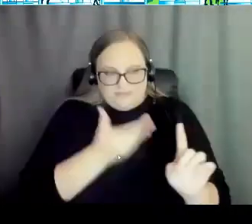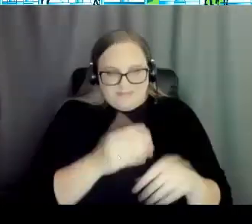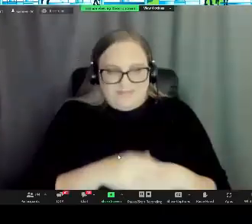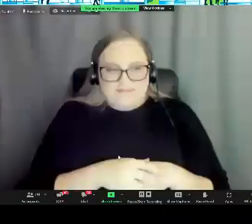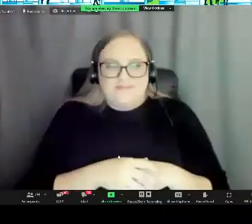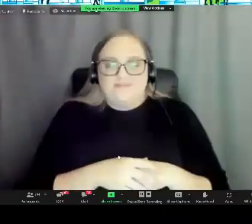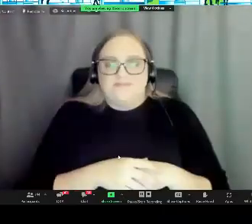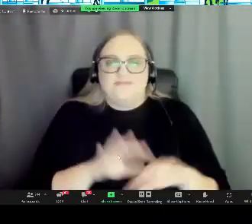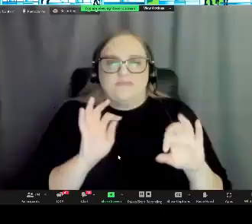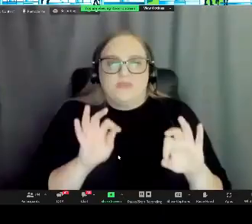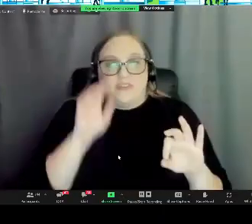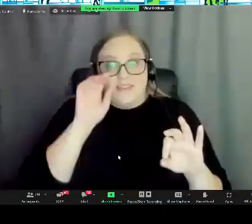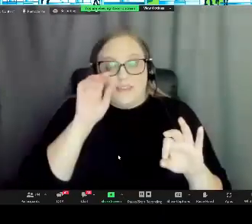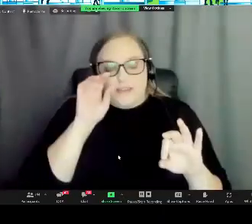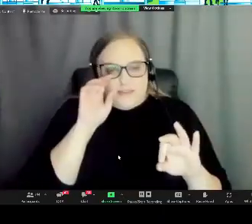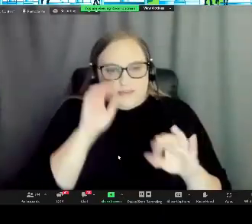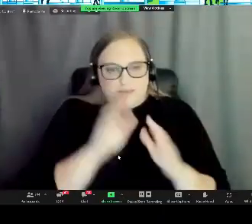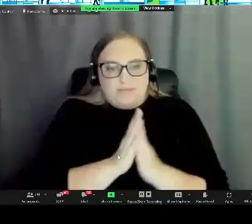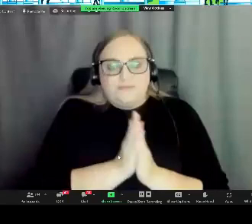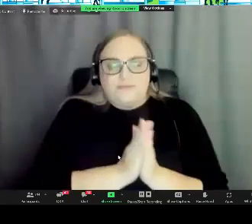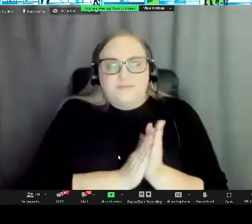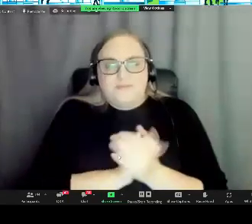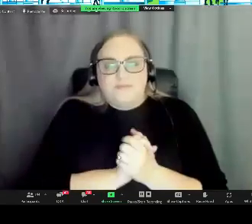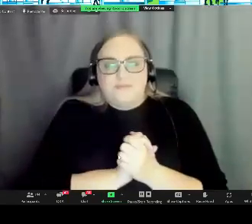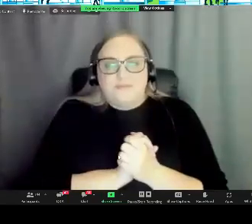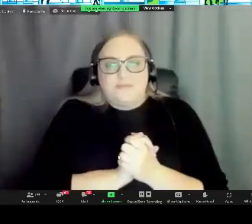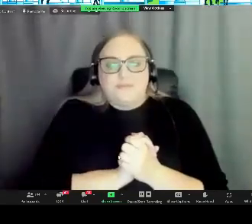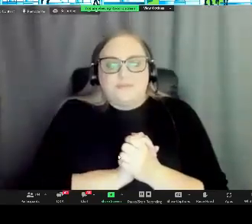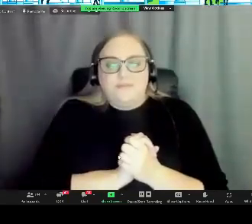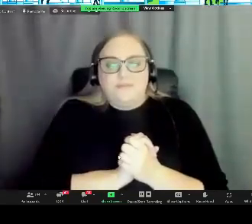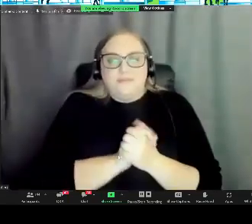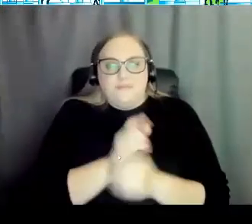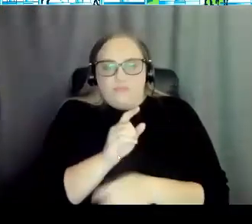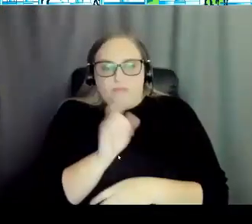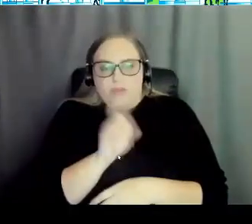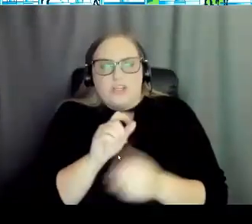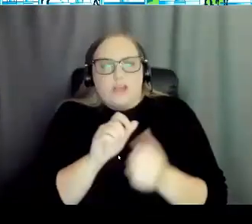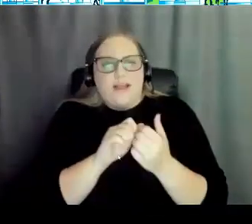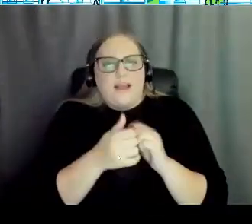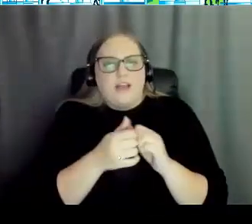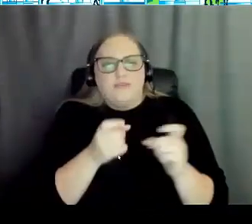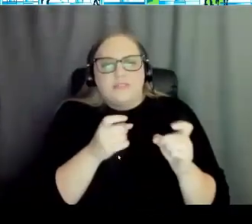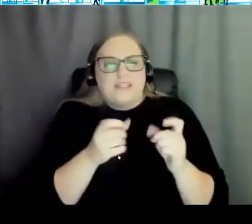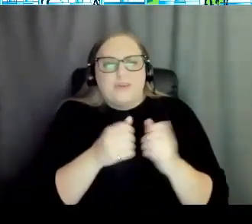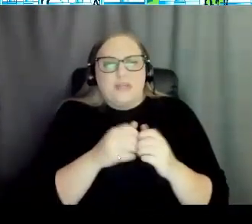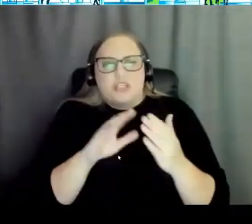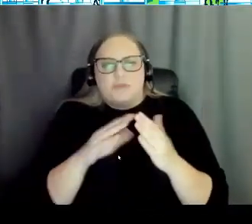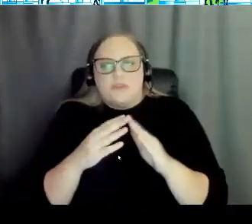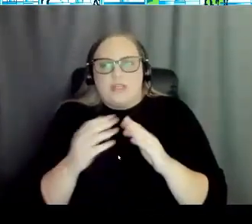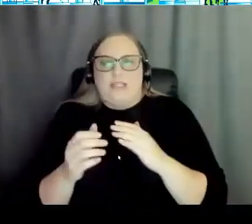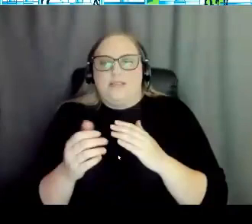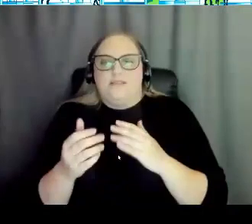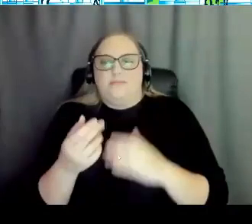there, right in front. Yes. So the question is, how will you deal with community hostility? People might not always